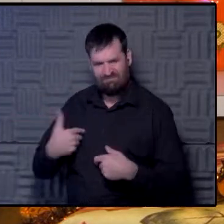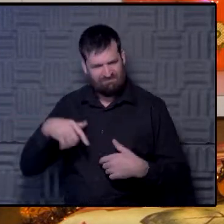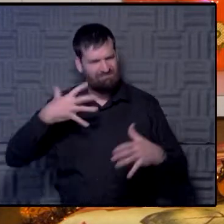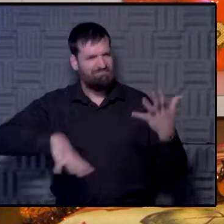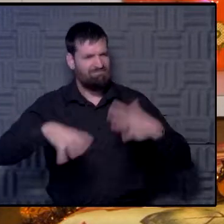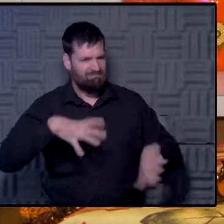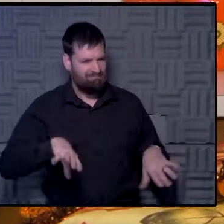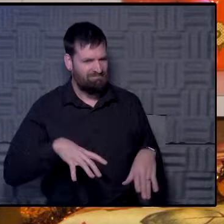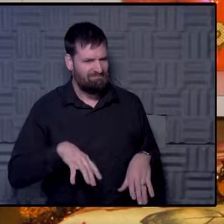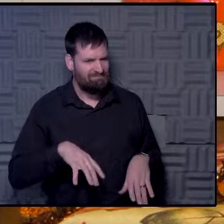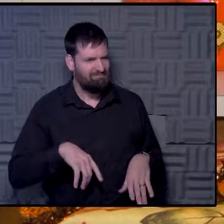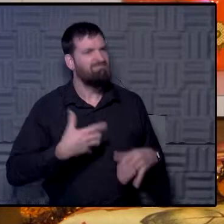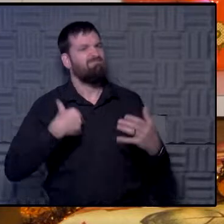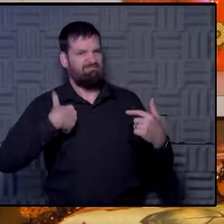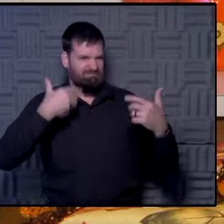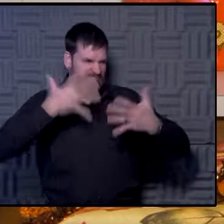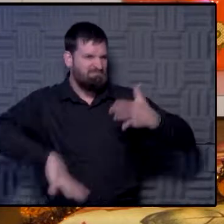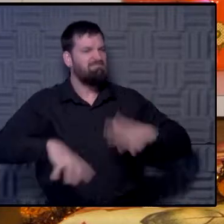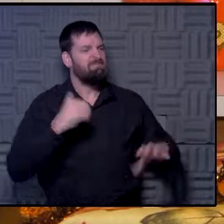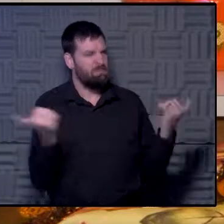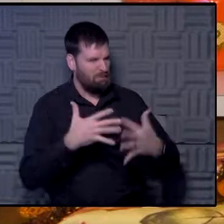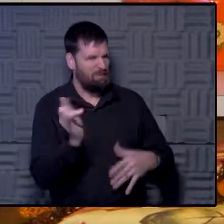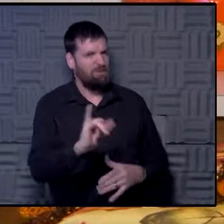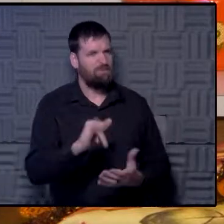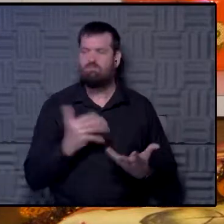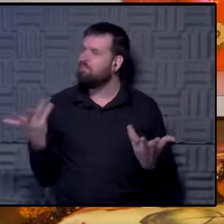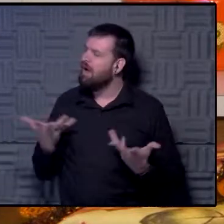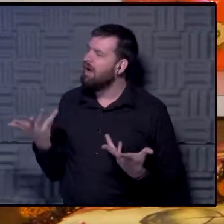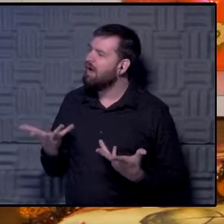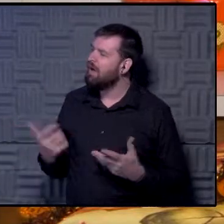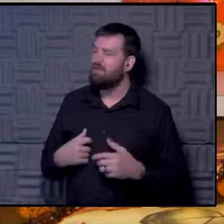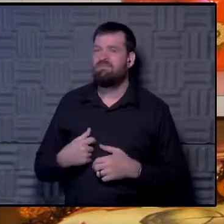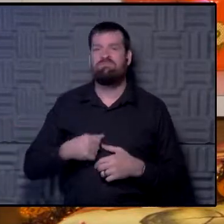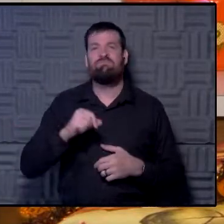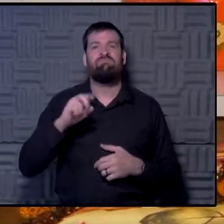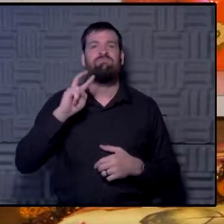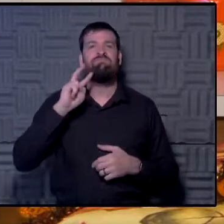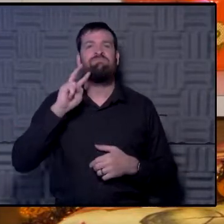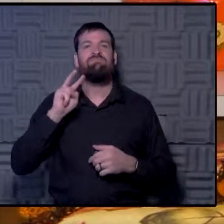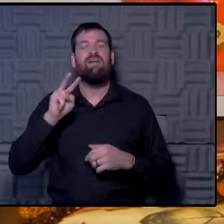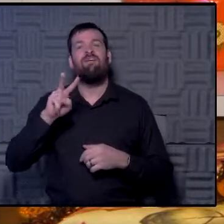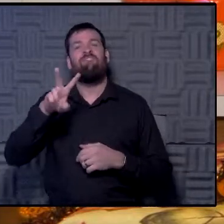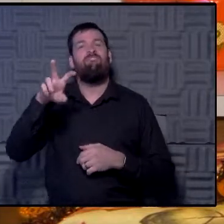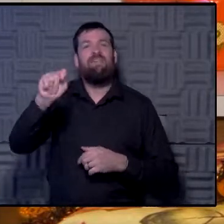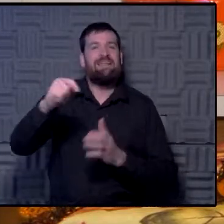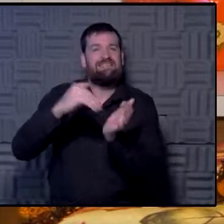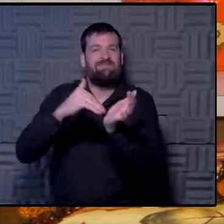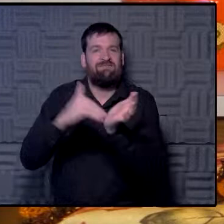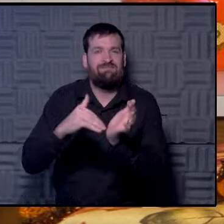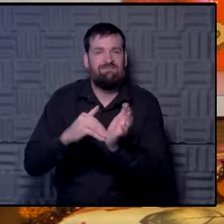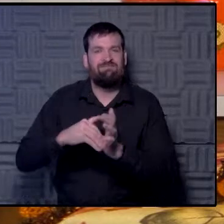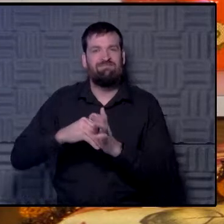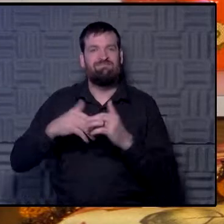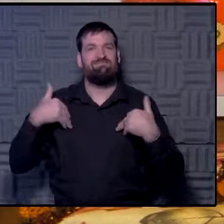something spooky too. What's that? A veterinarian. Ugh. Yeah.